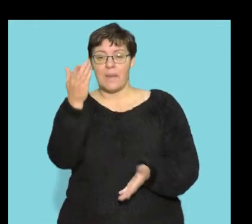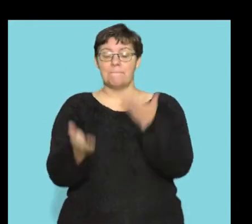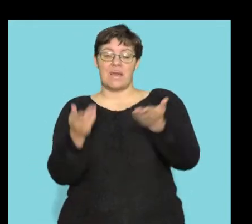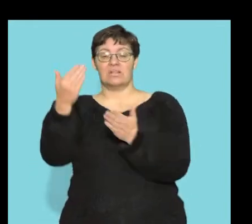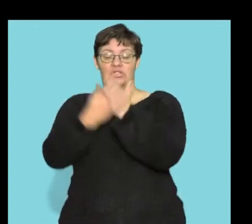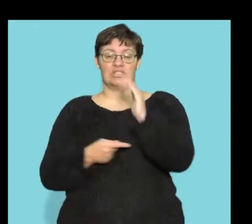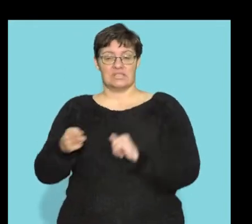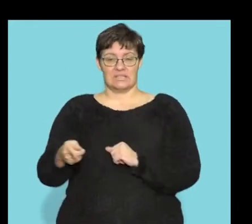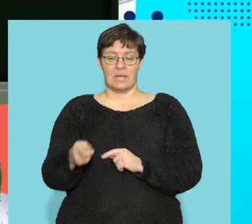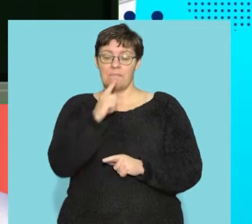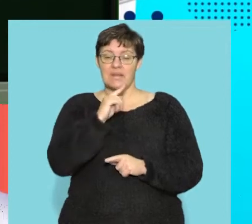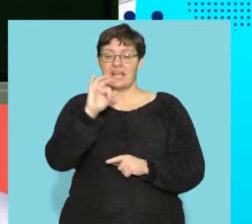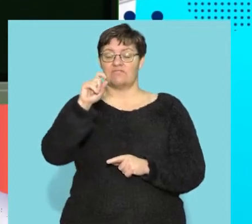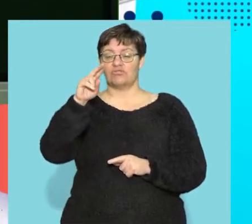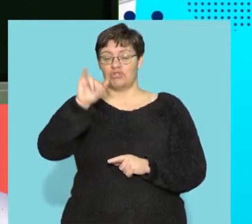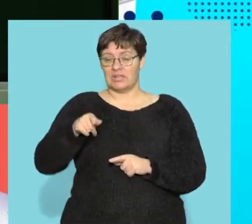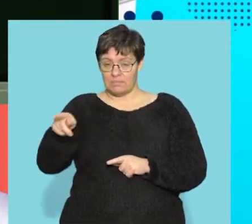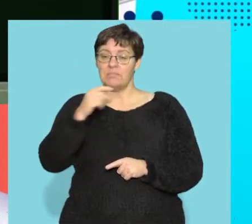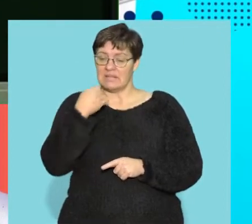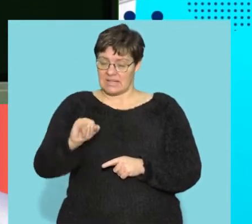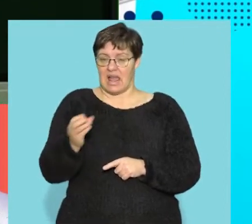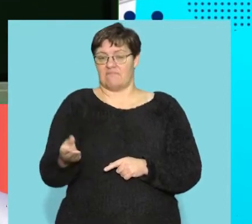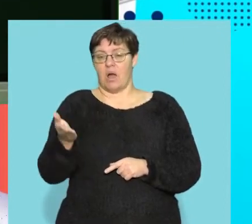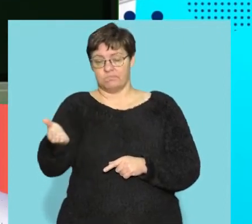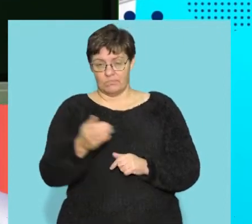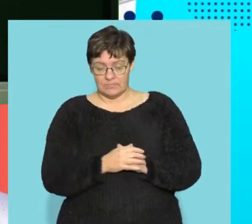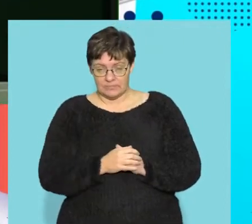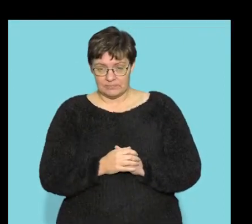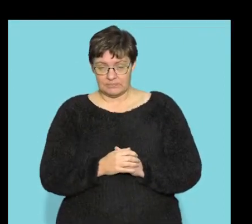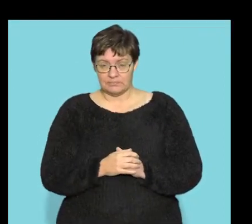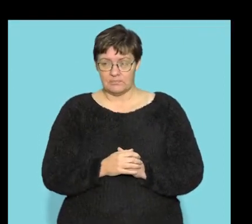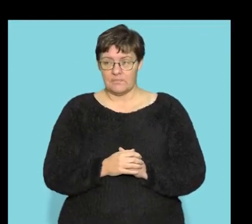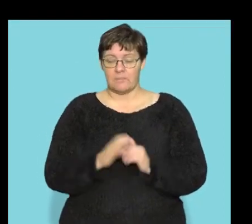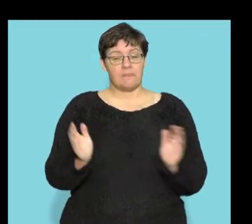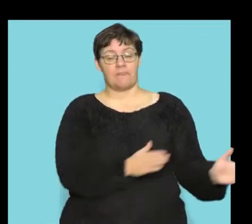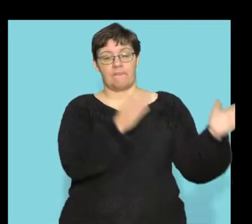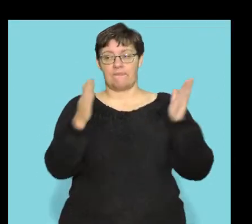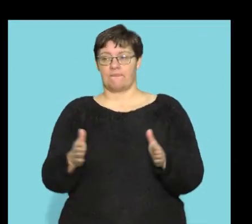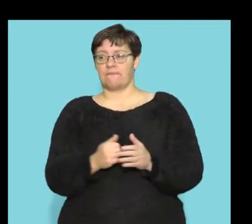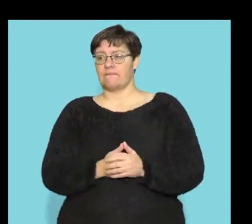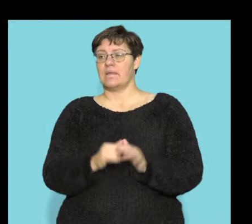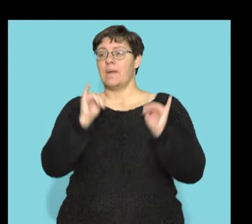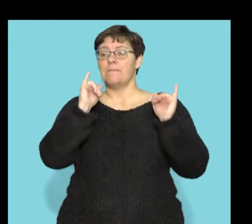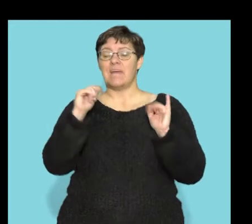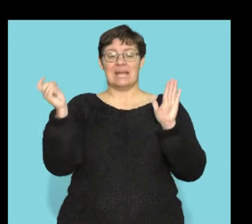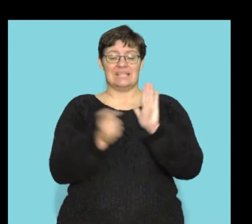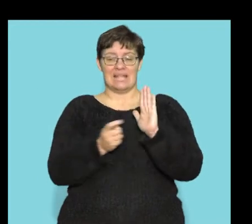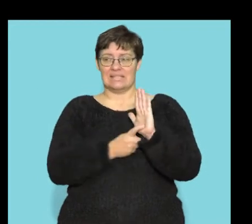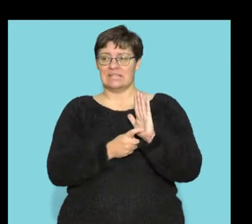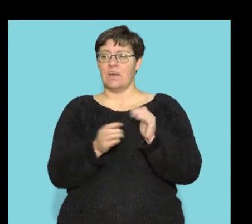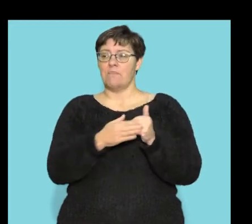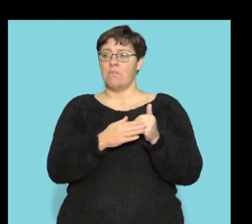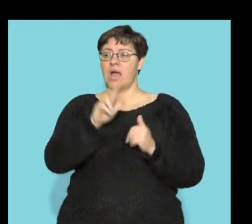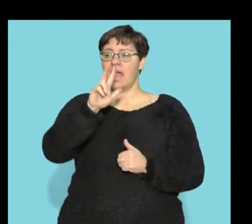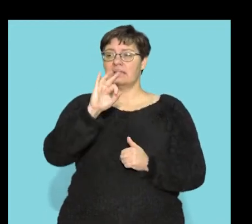under inventories. Okay, next one. Bad debts, a further amount of 8,360 must